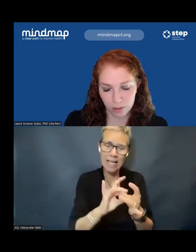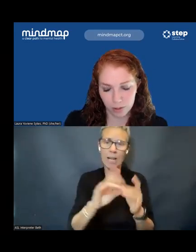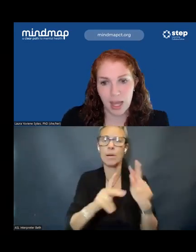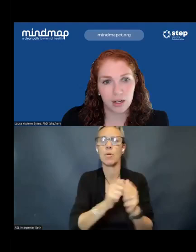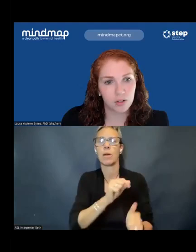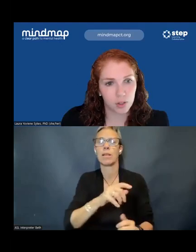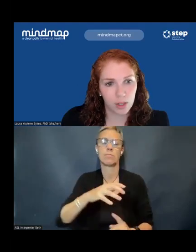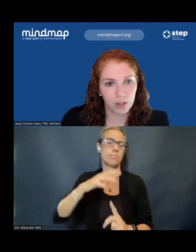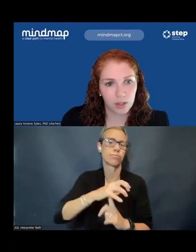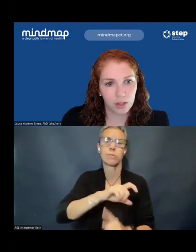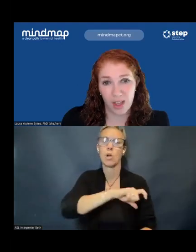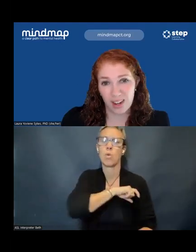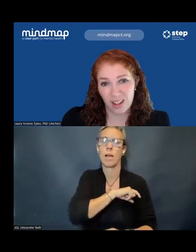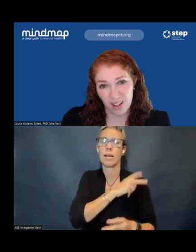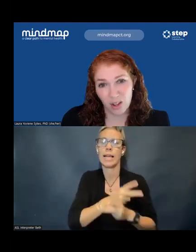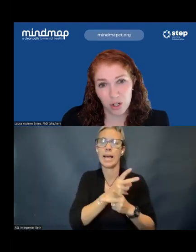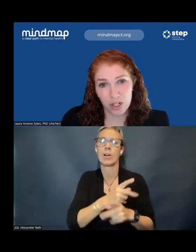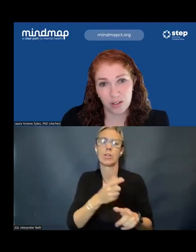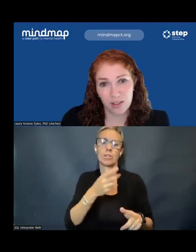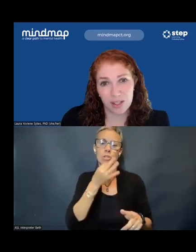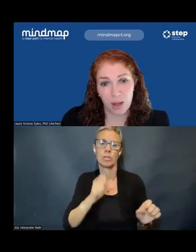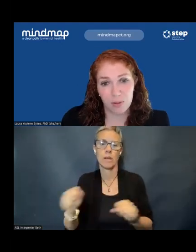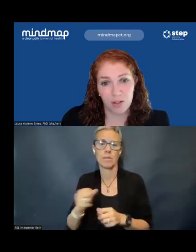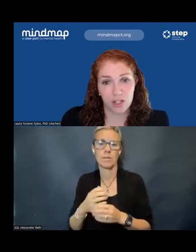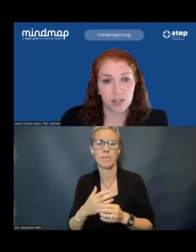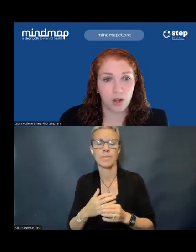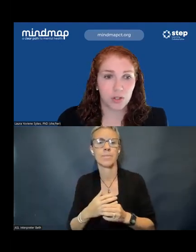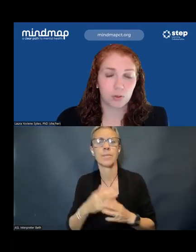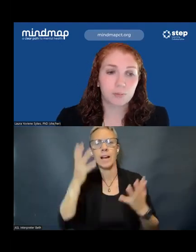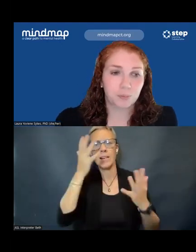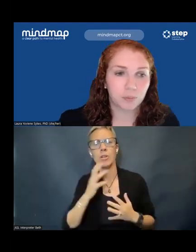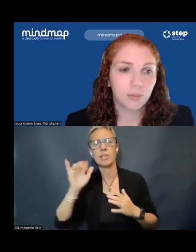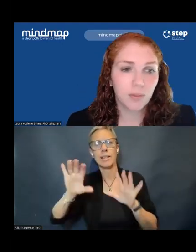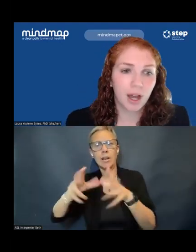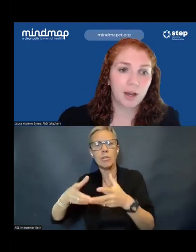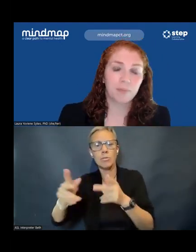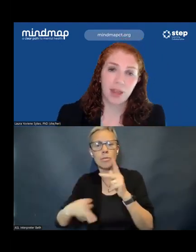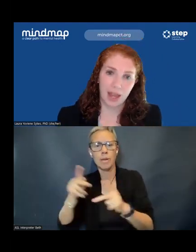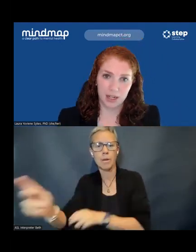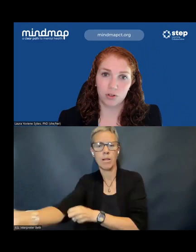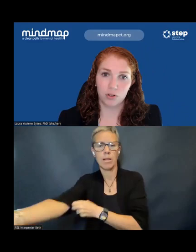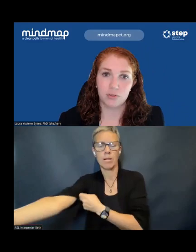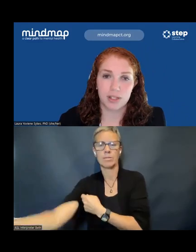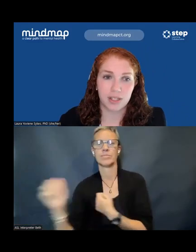possible. And I'll just quickly note that unfortunately, this population is also at an increased risk